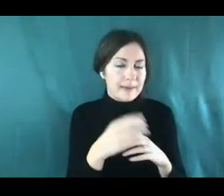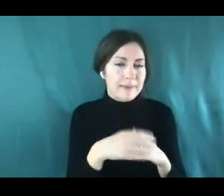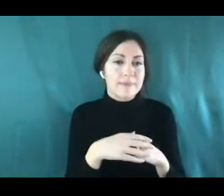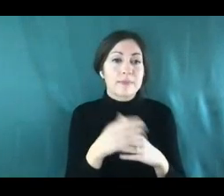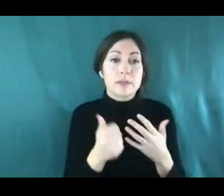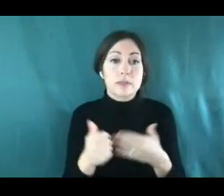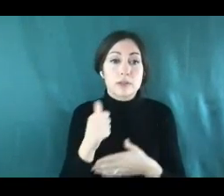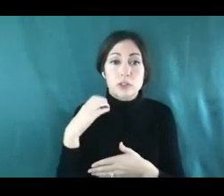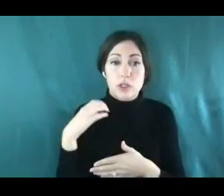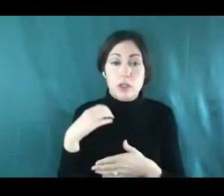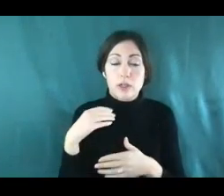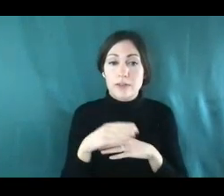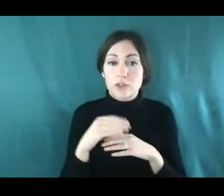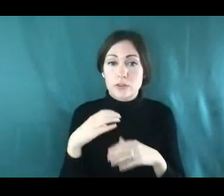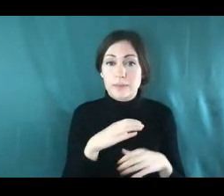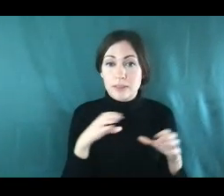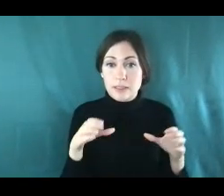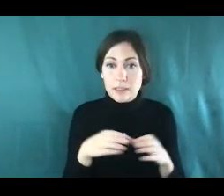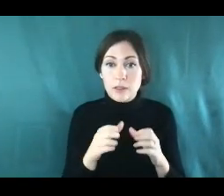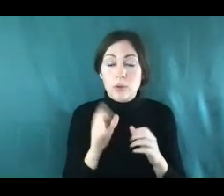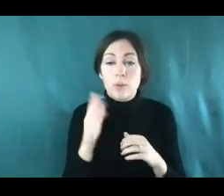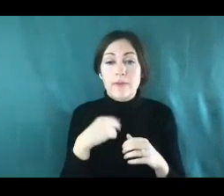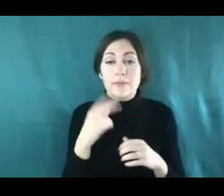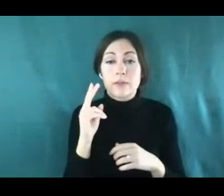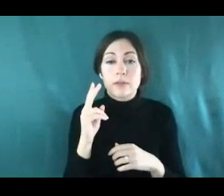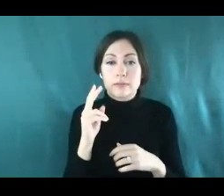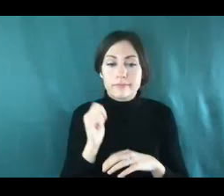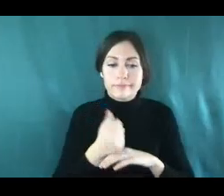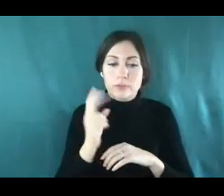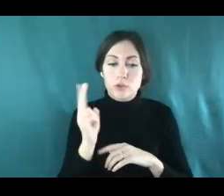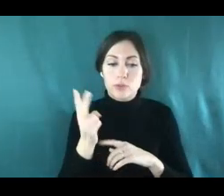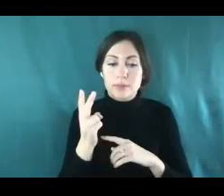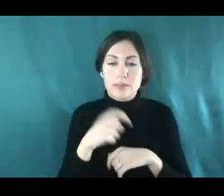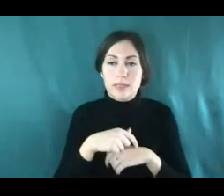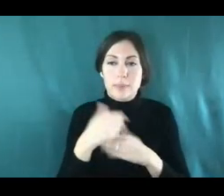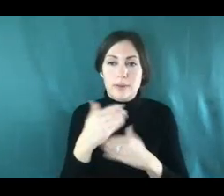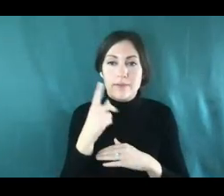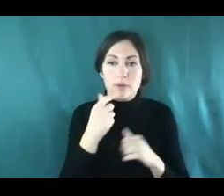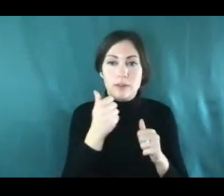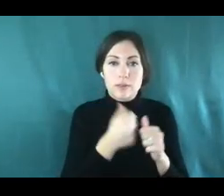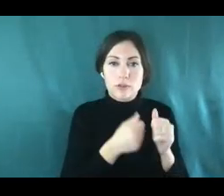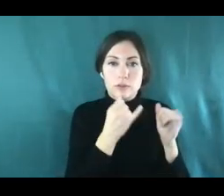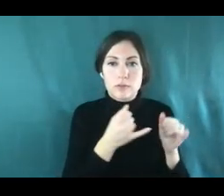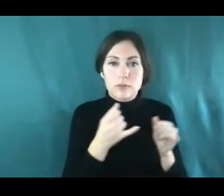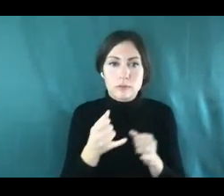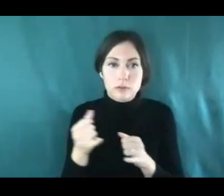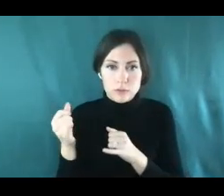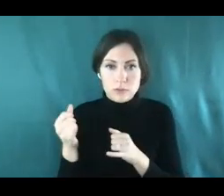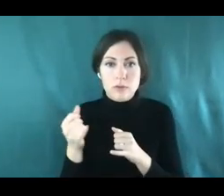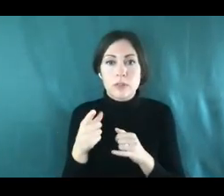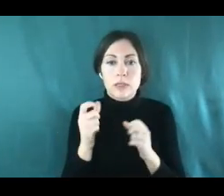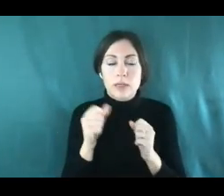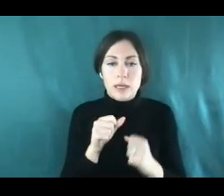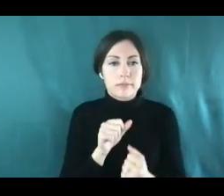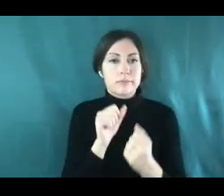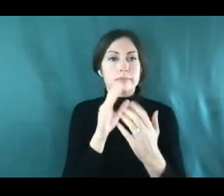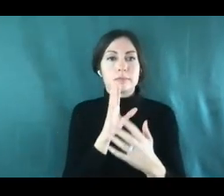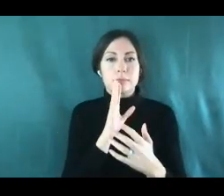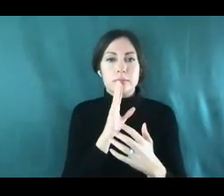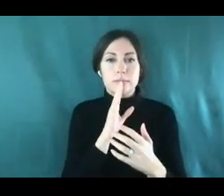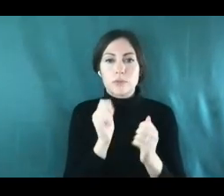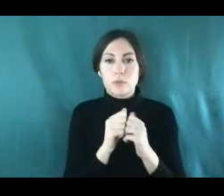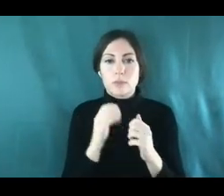committee on the minority health and equity will place a 2-minute time limit on individuals in which they may address the committee.